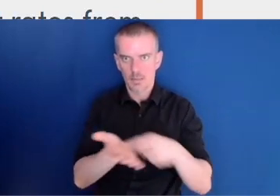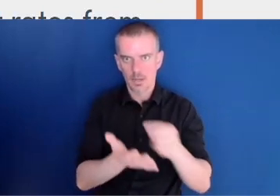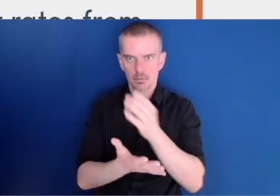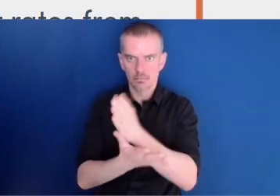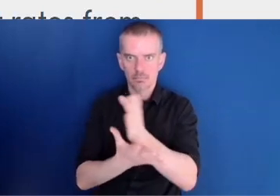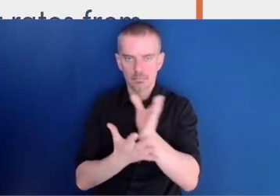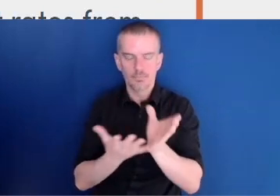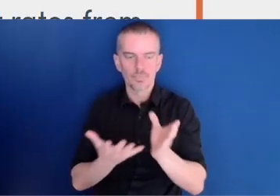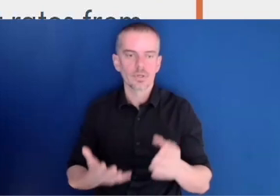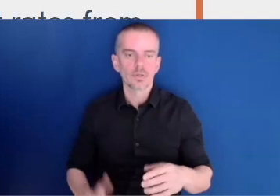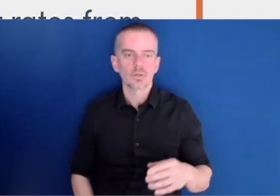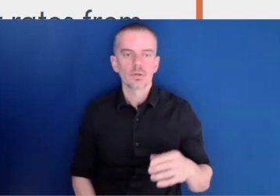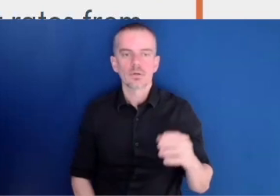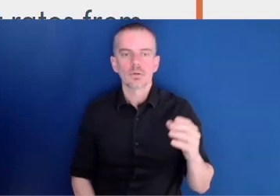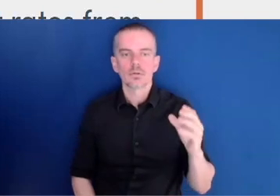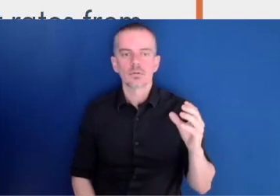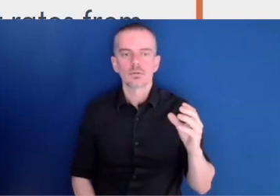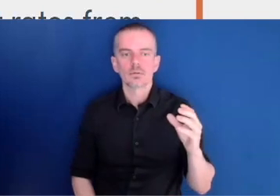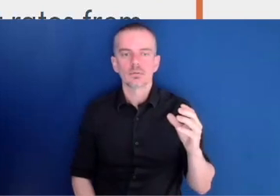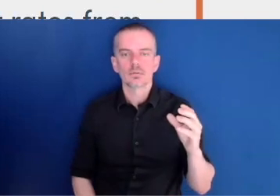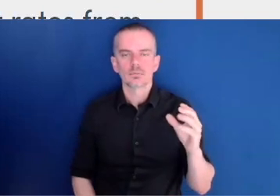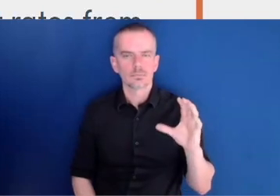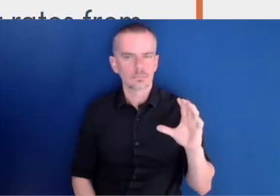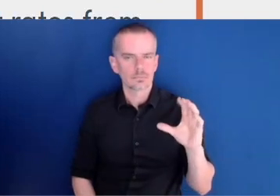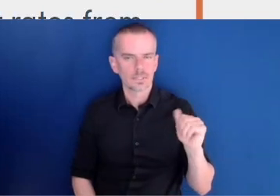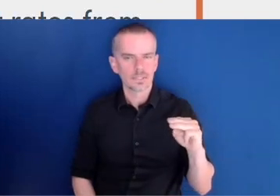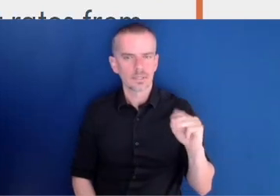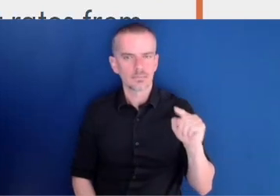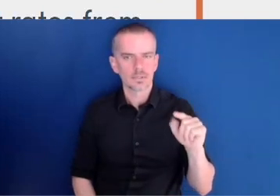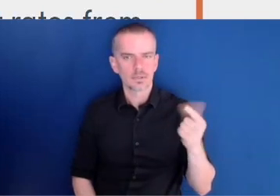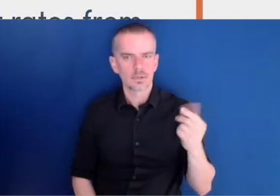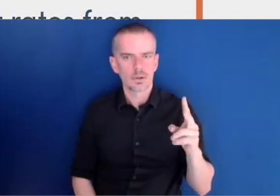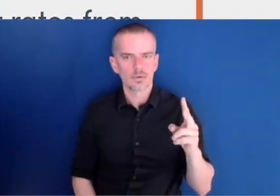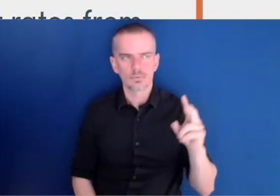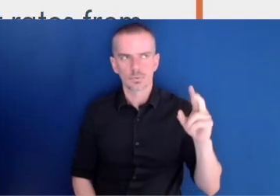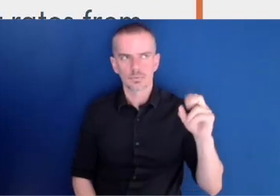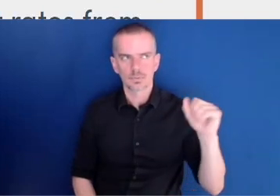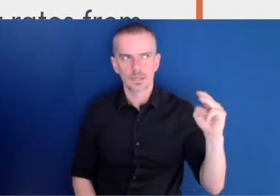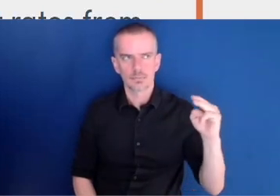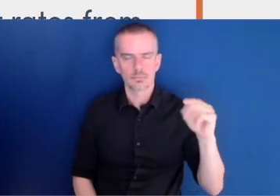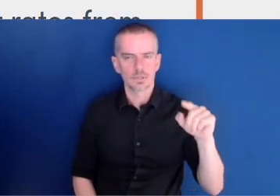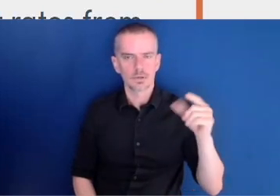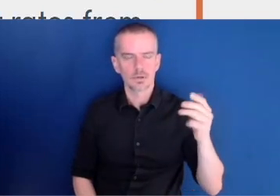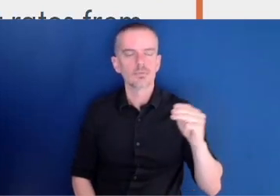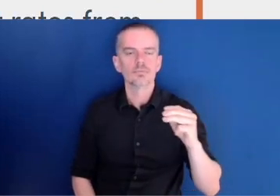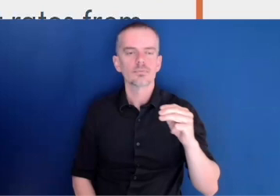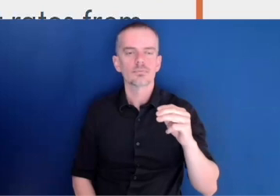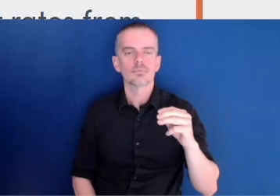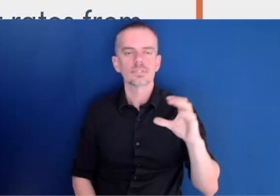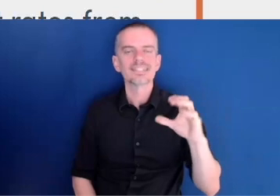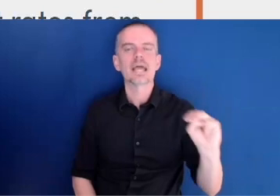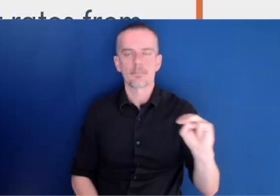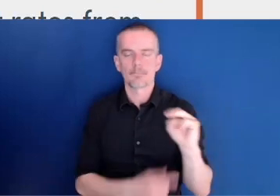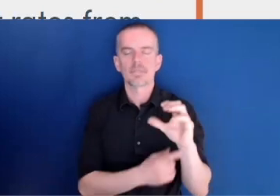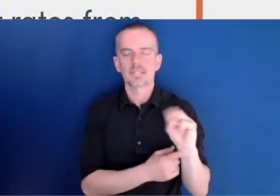So yeah, on sam.gov, you can go in and if you search, prevailing wages,